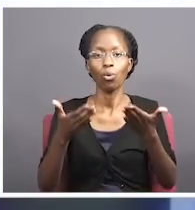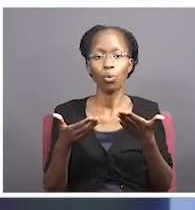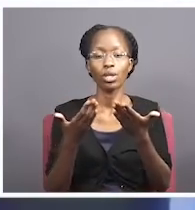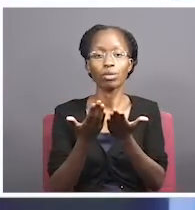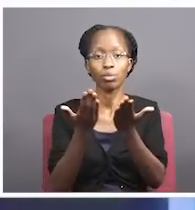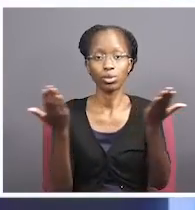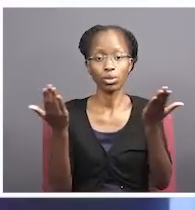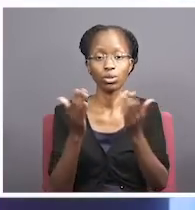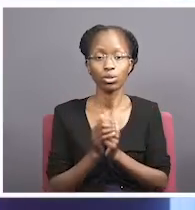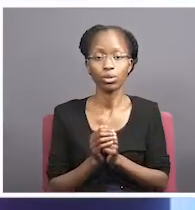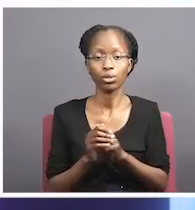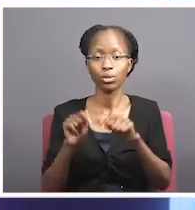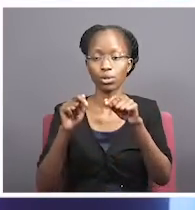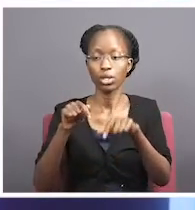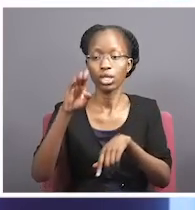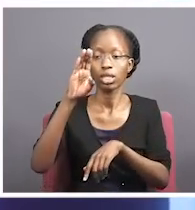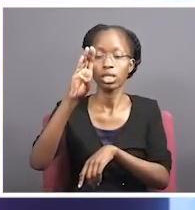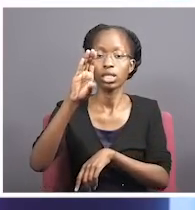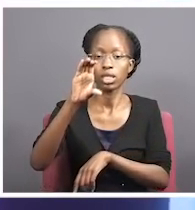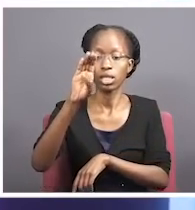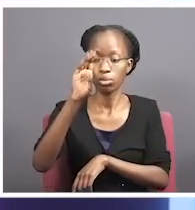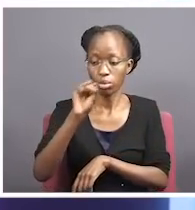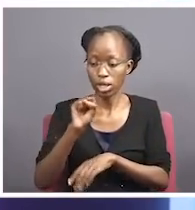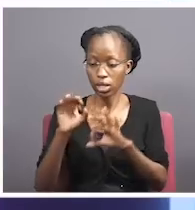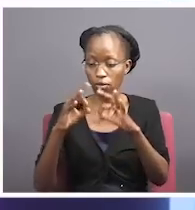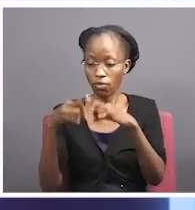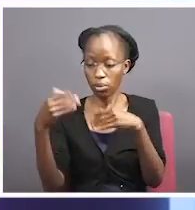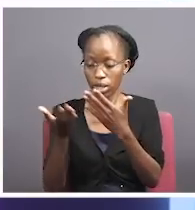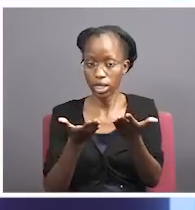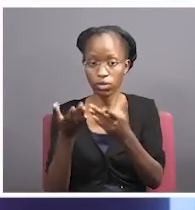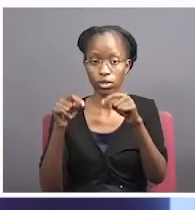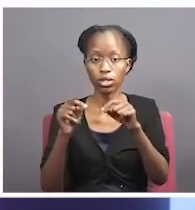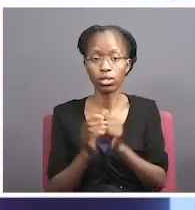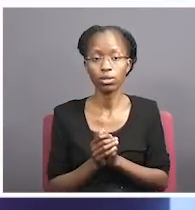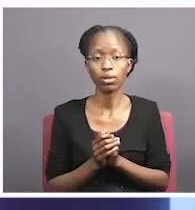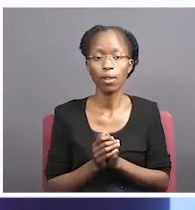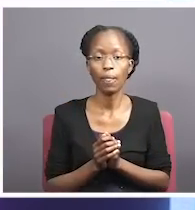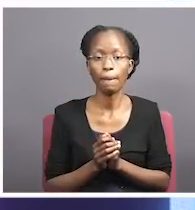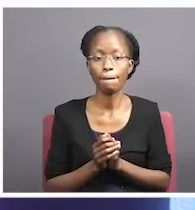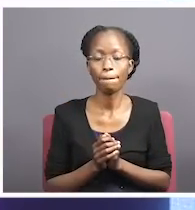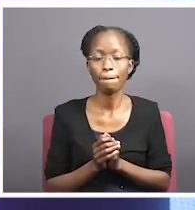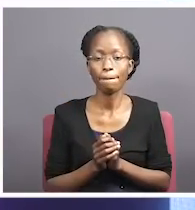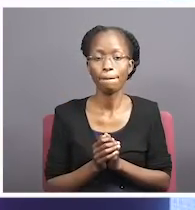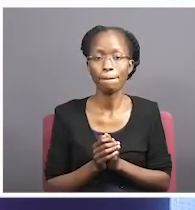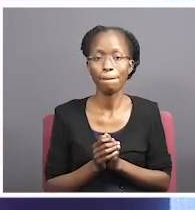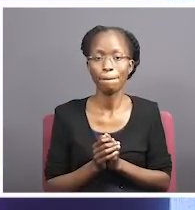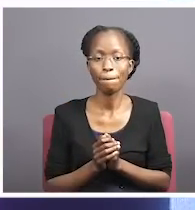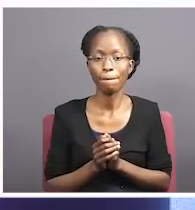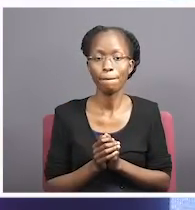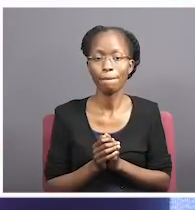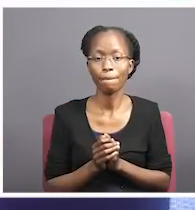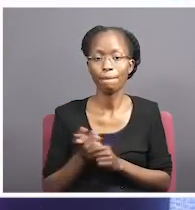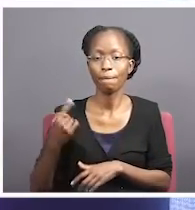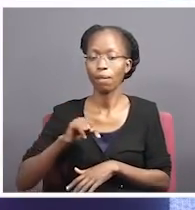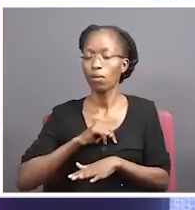A very warm welcome to you to this CBS family service today. Swagate, as we say